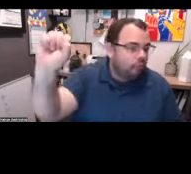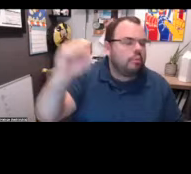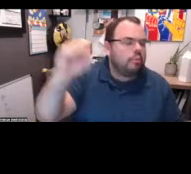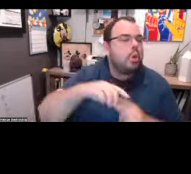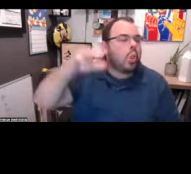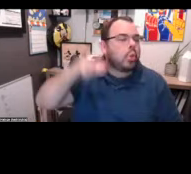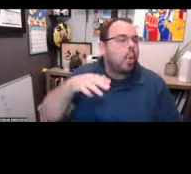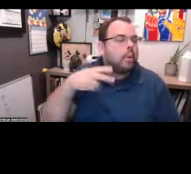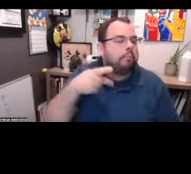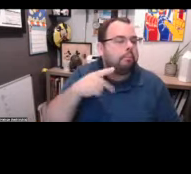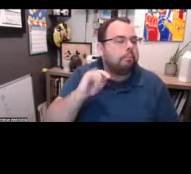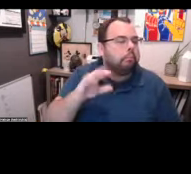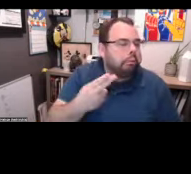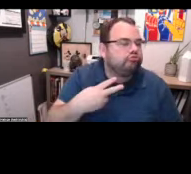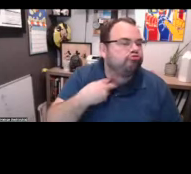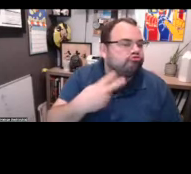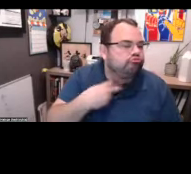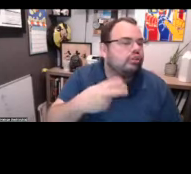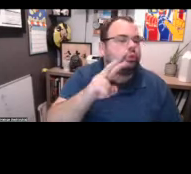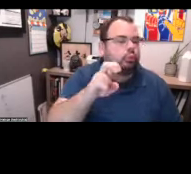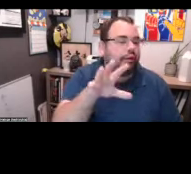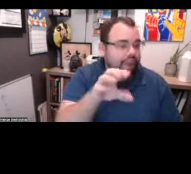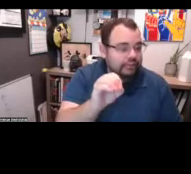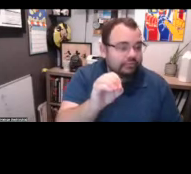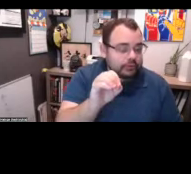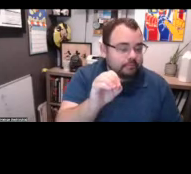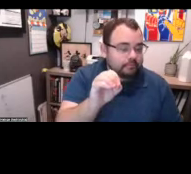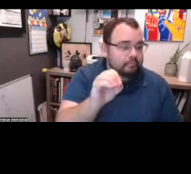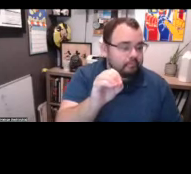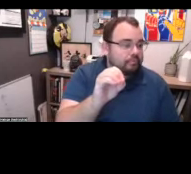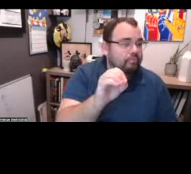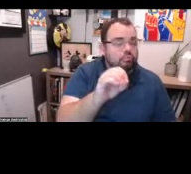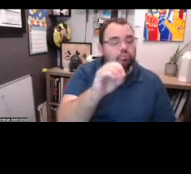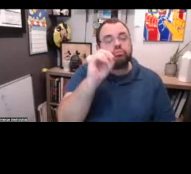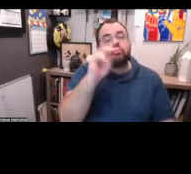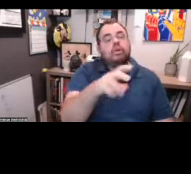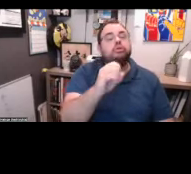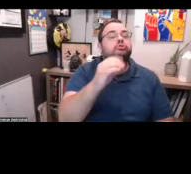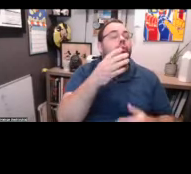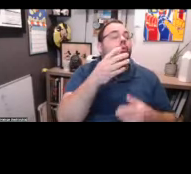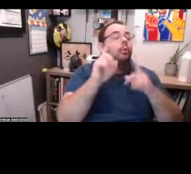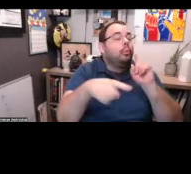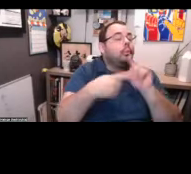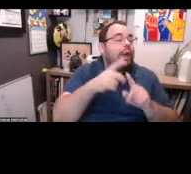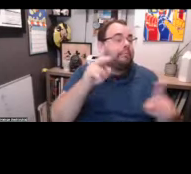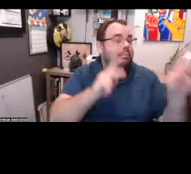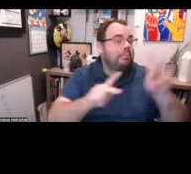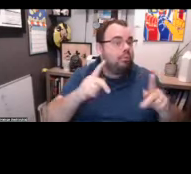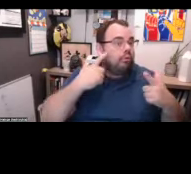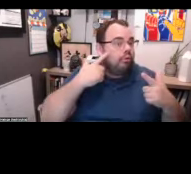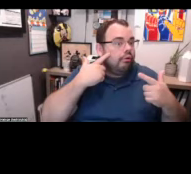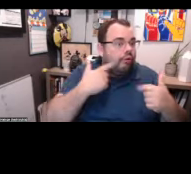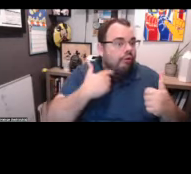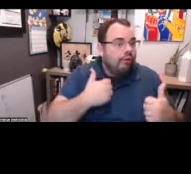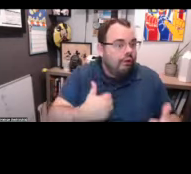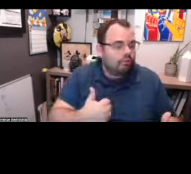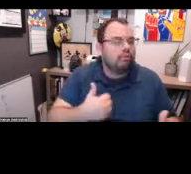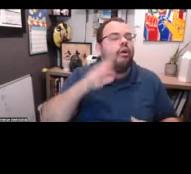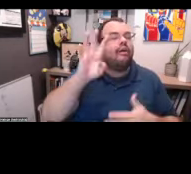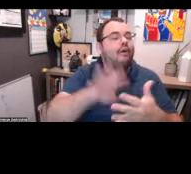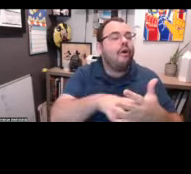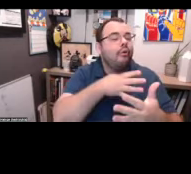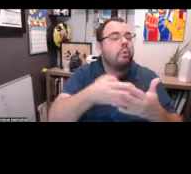It's 70 decibels, so it's loud, but it's a low frequency of 250. So when